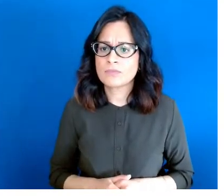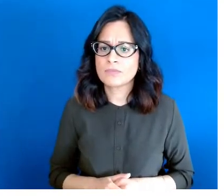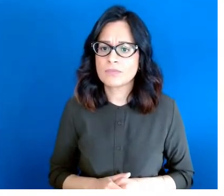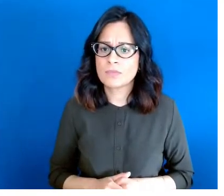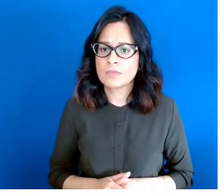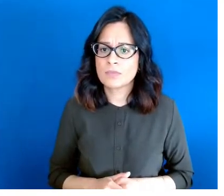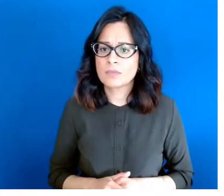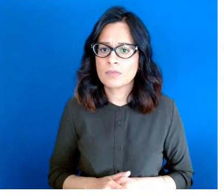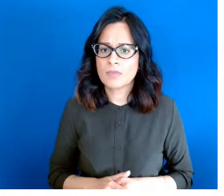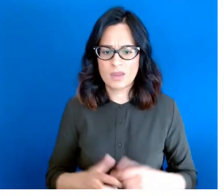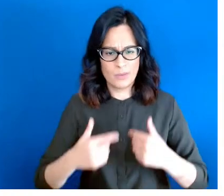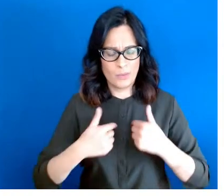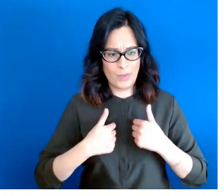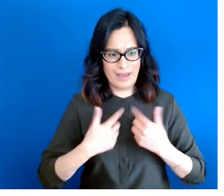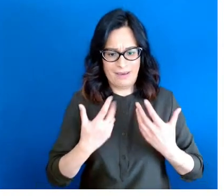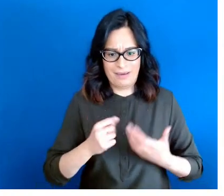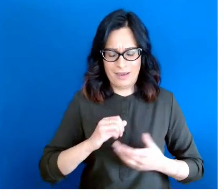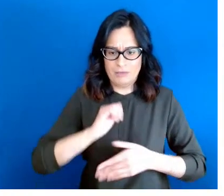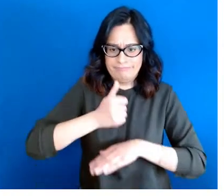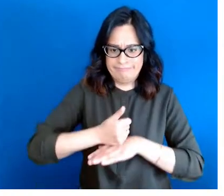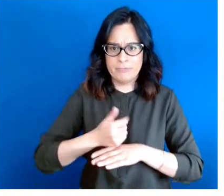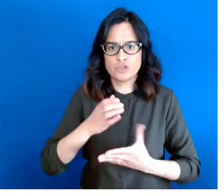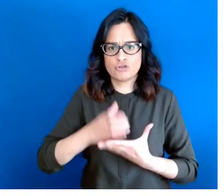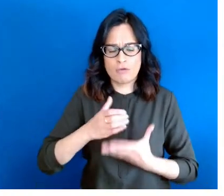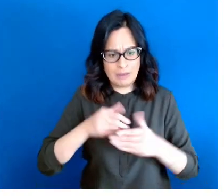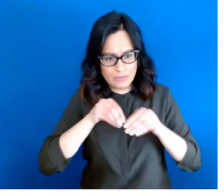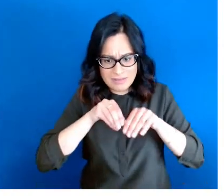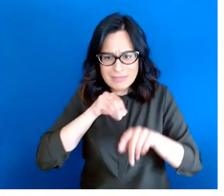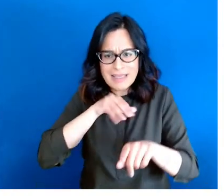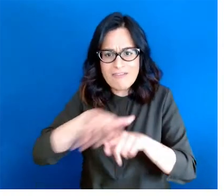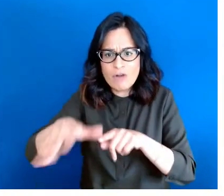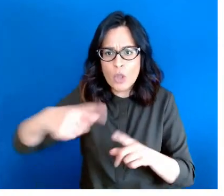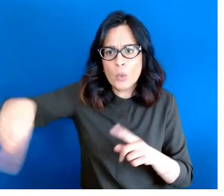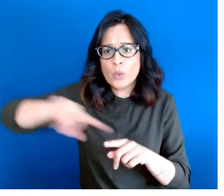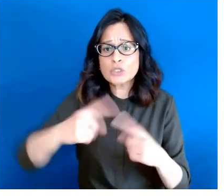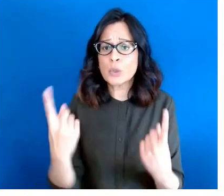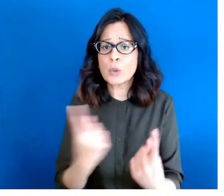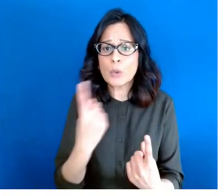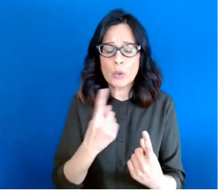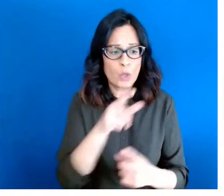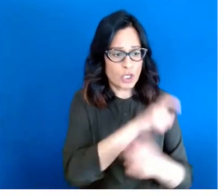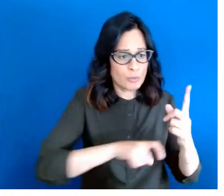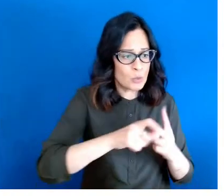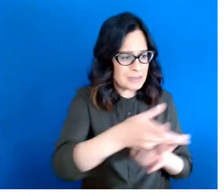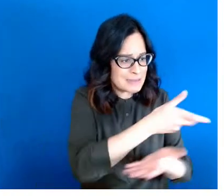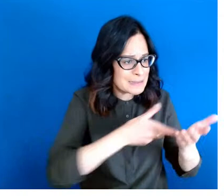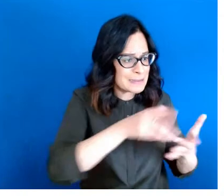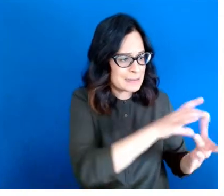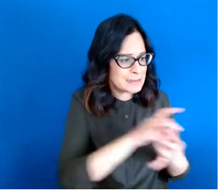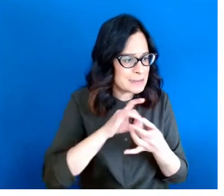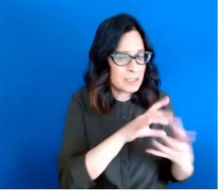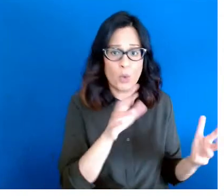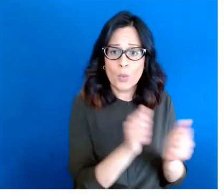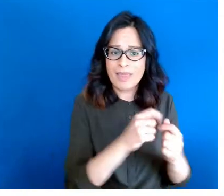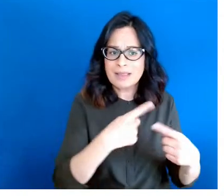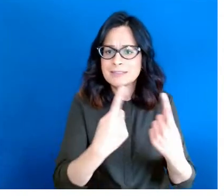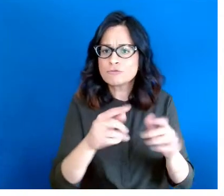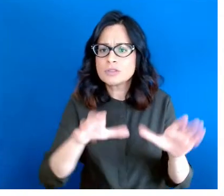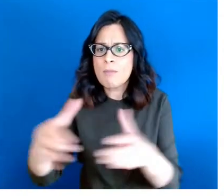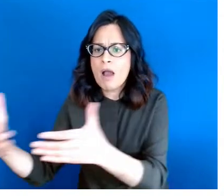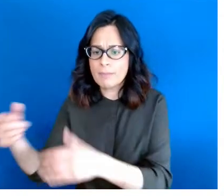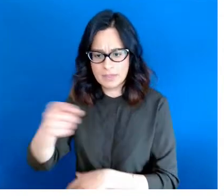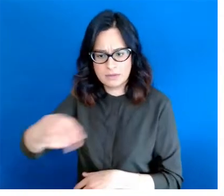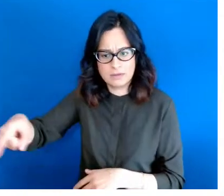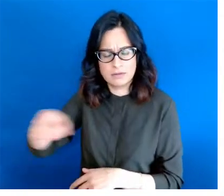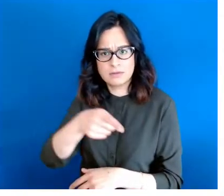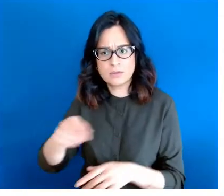Extending our influence, we'll represent a lot of the allergic community in consultations and collaborations with different departments.